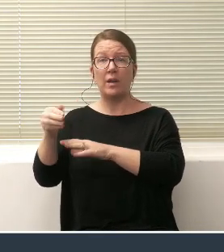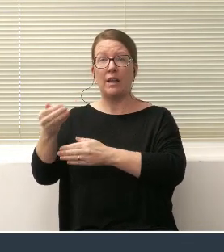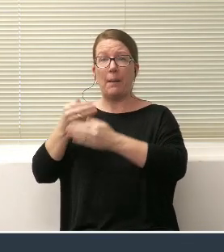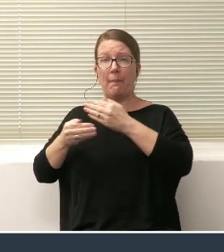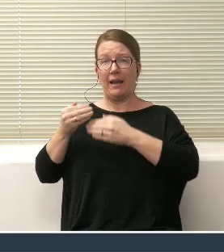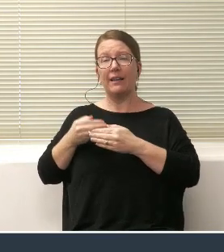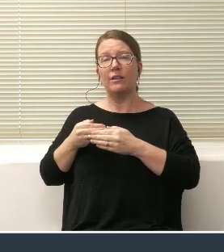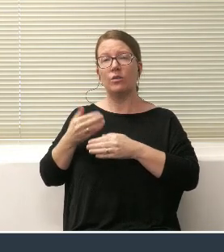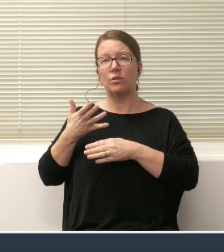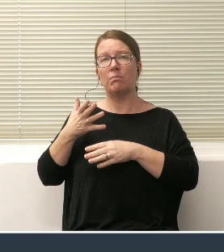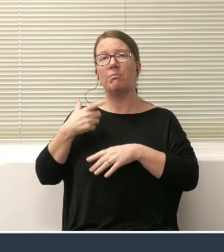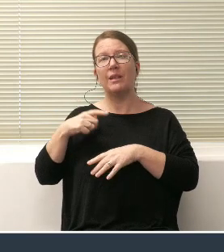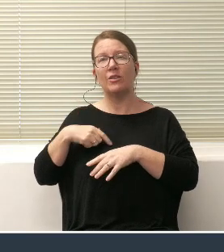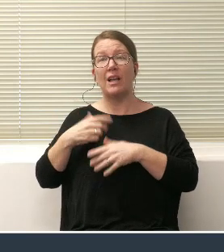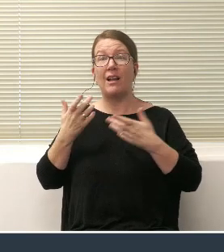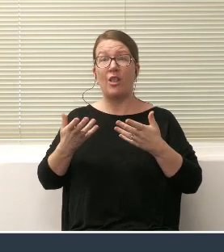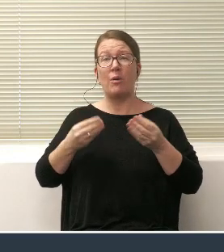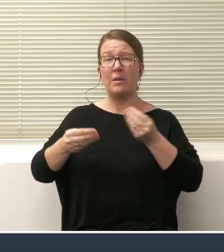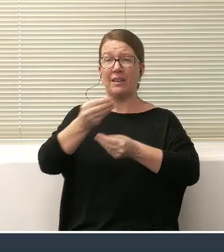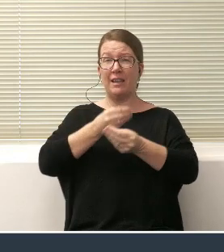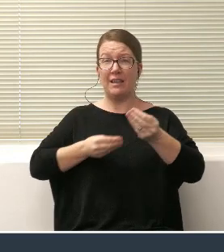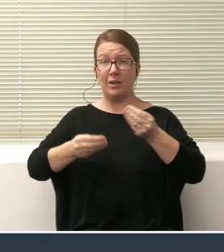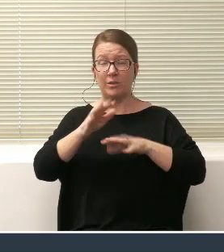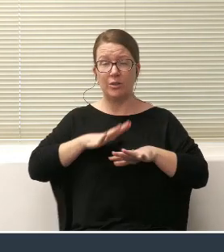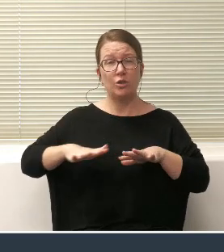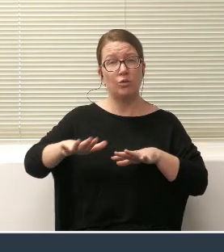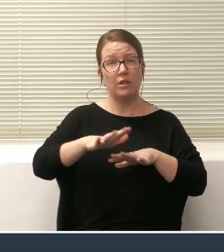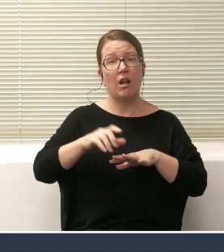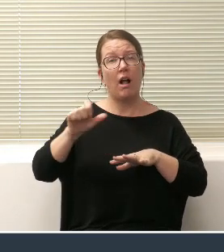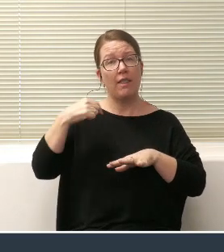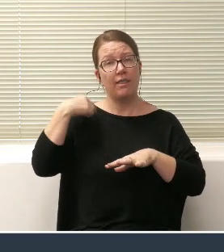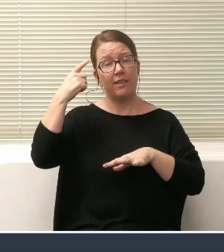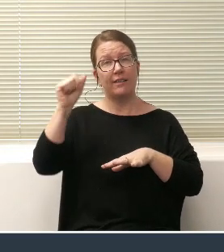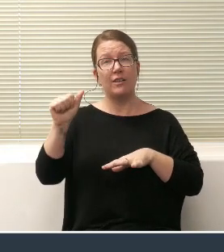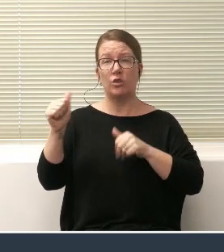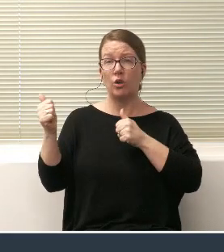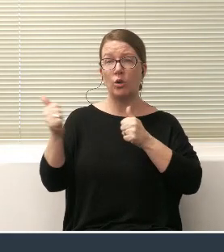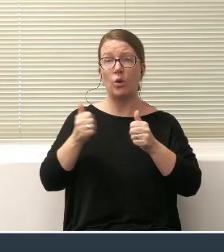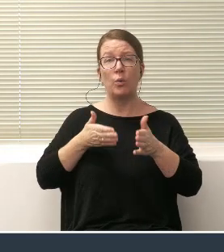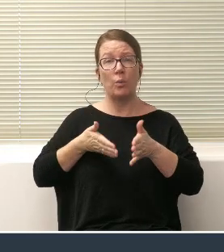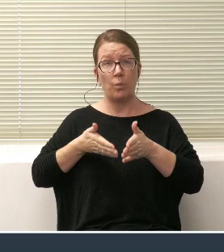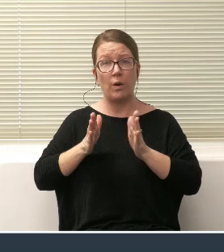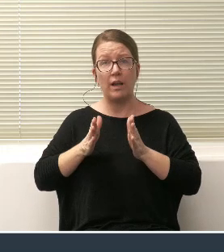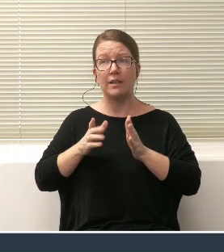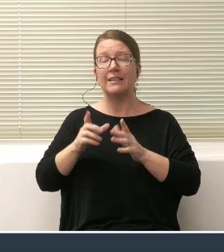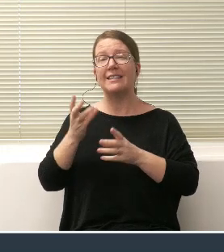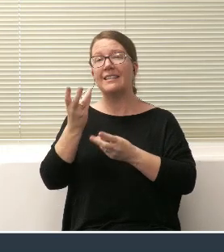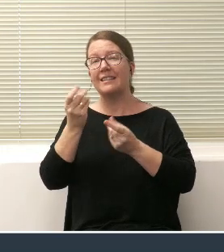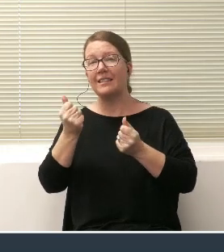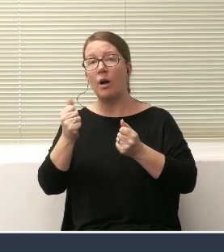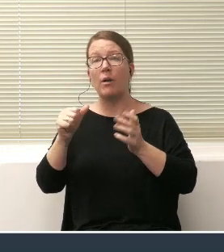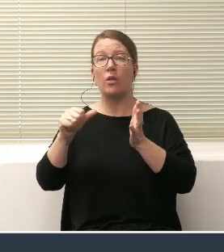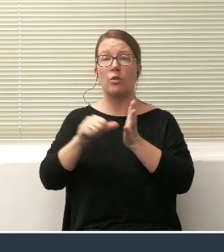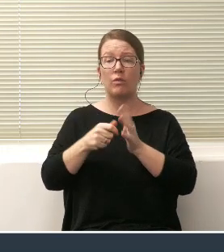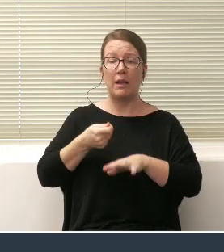back in the current economic circumstances, and I think that would be a reasonable way of us to address some of the ratepayers'